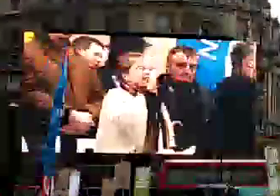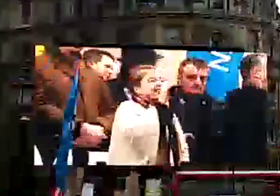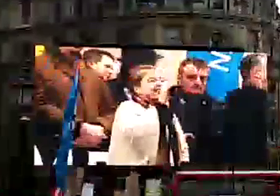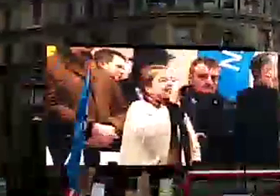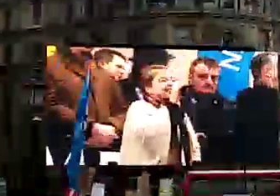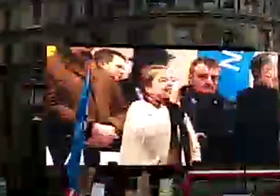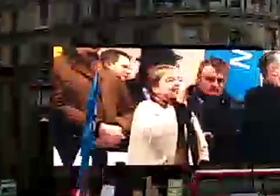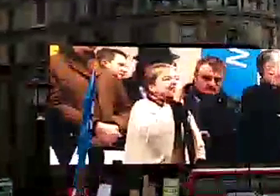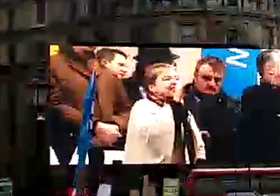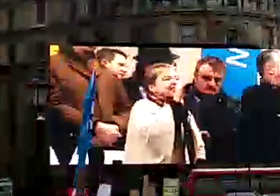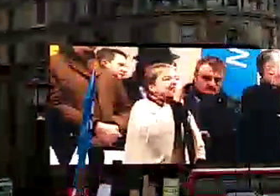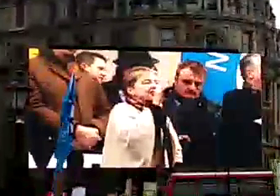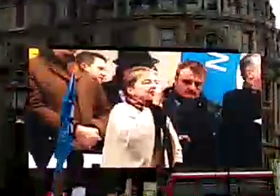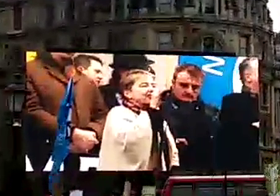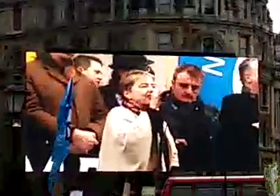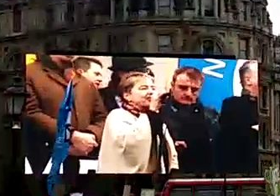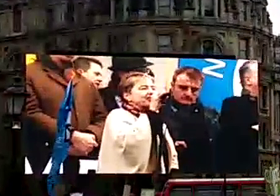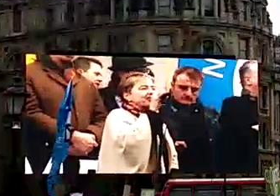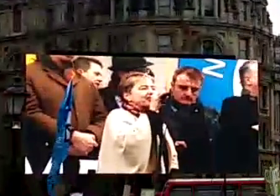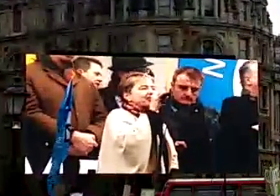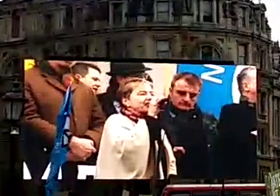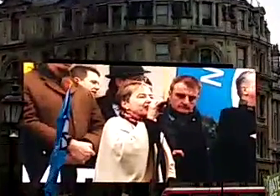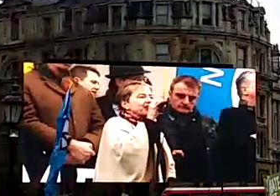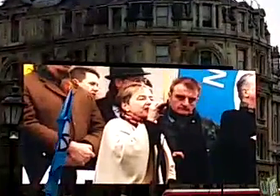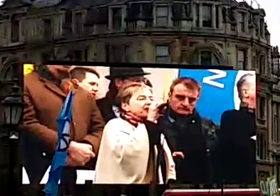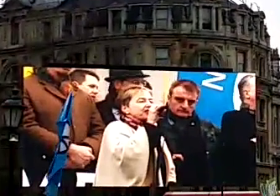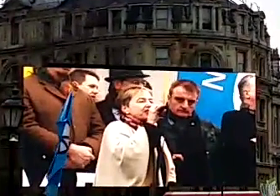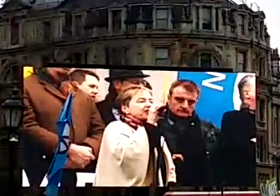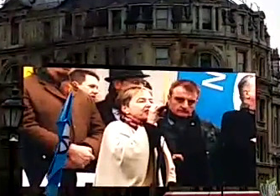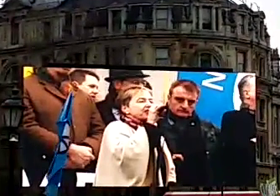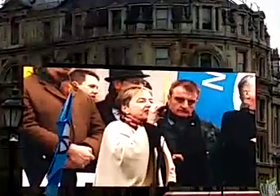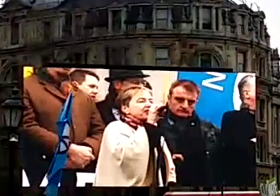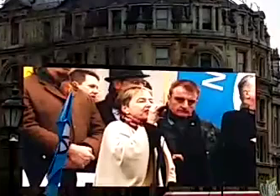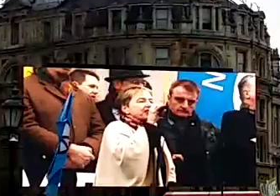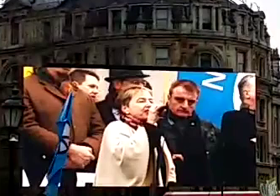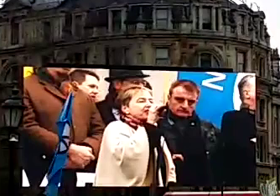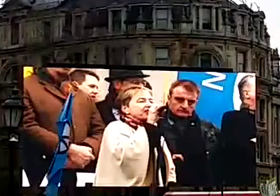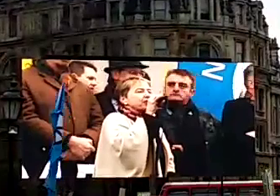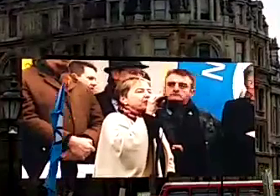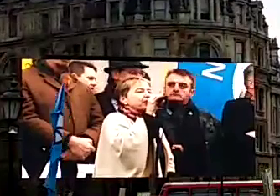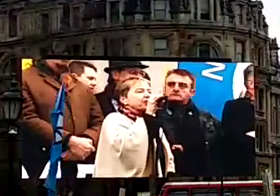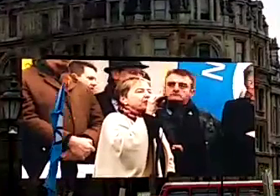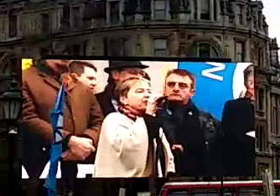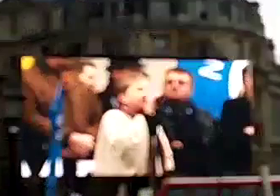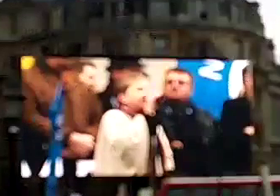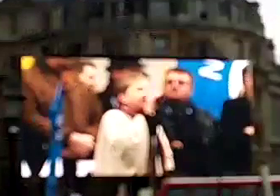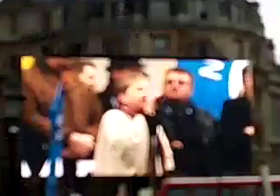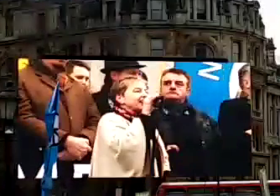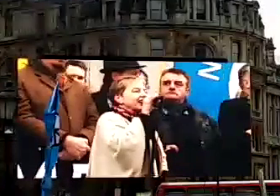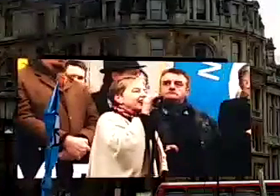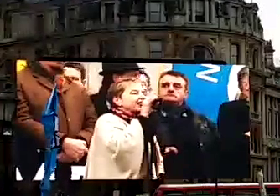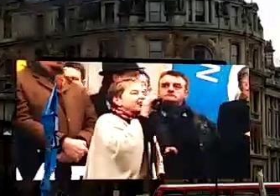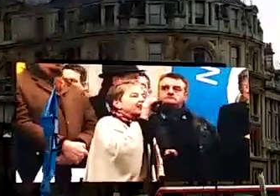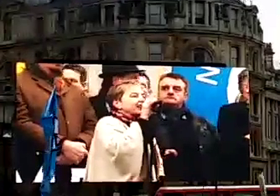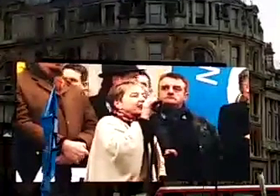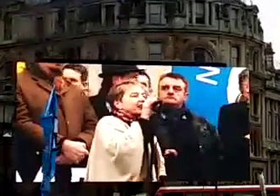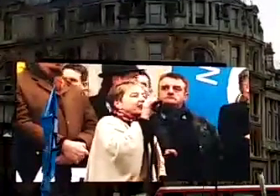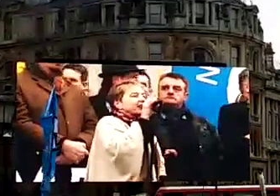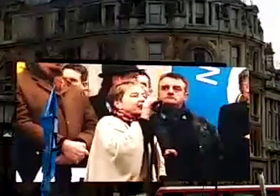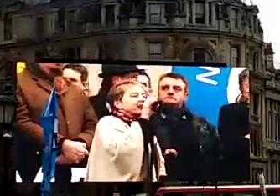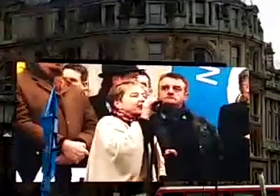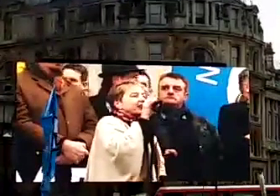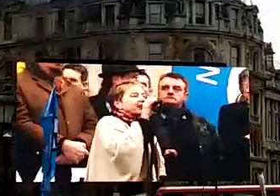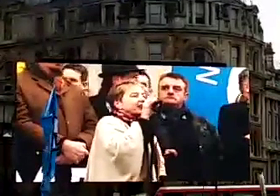getting that anti-Trident, anti-austerity message out there so clearly. And so